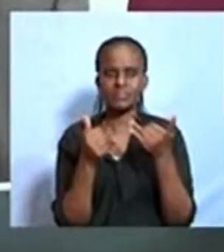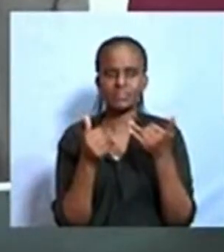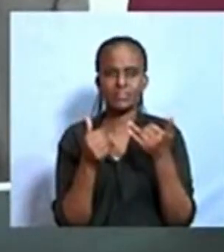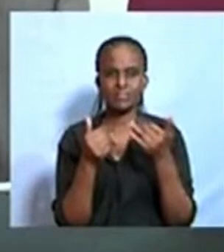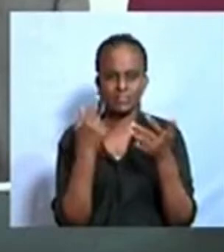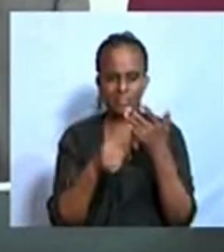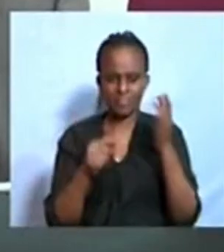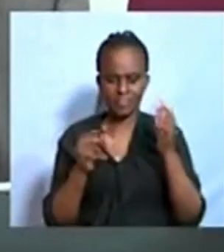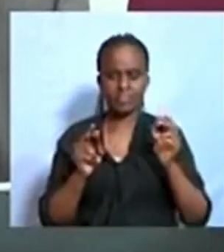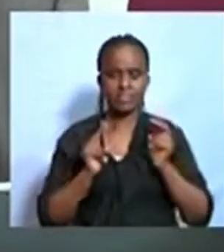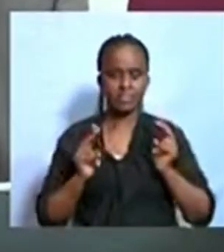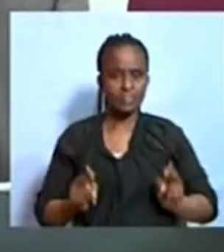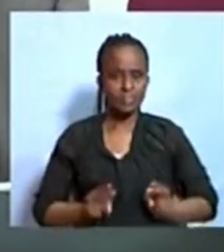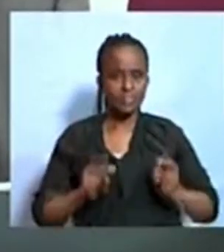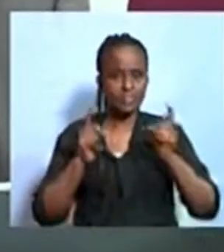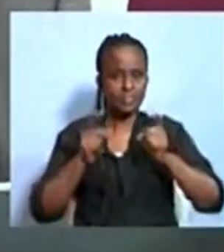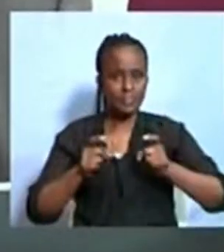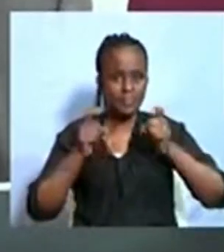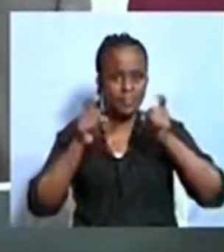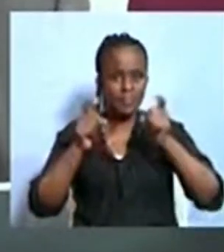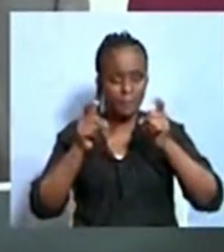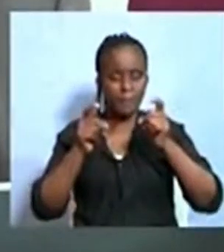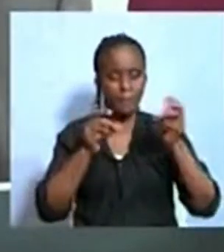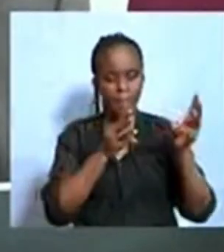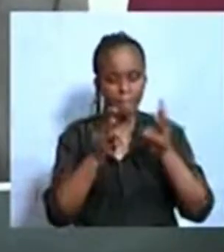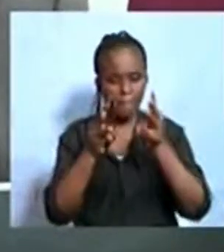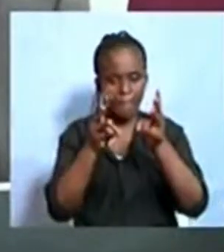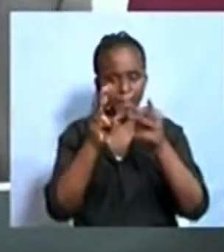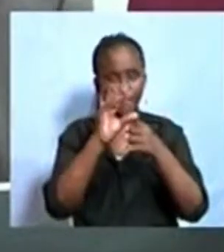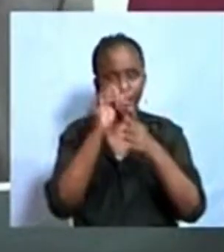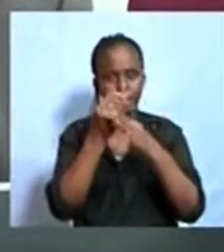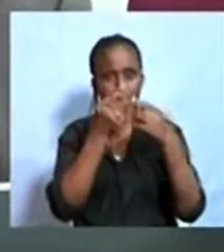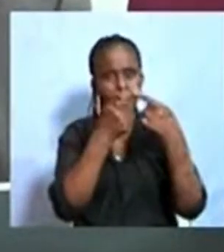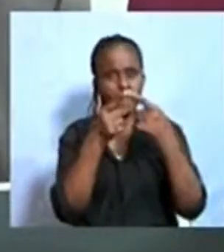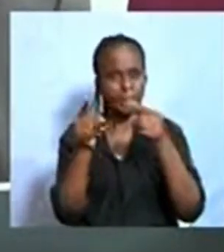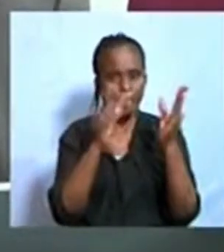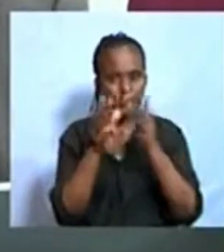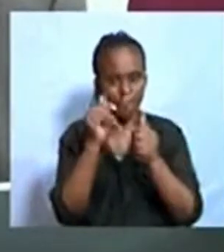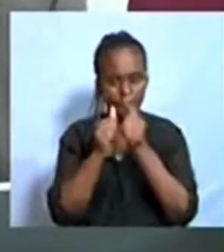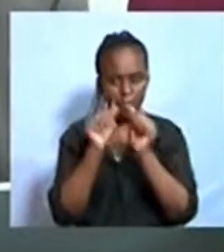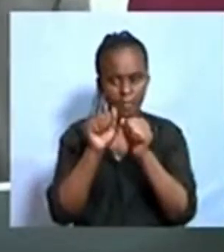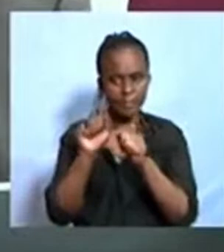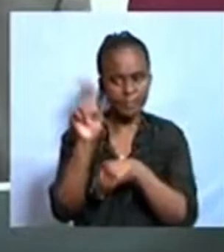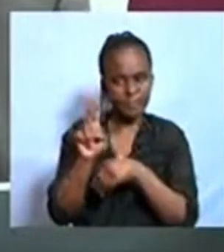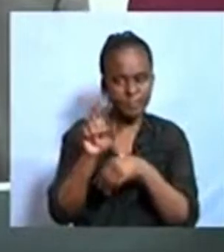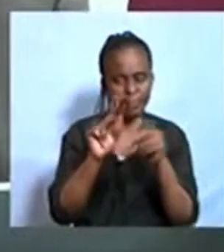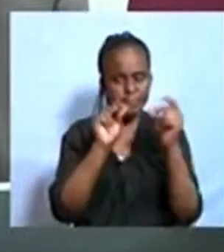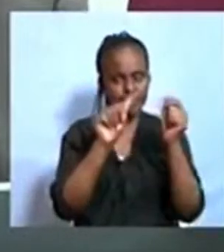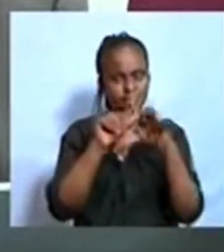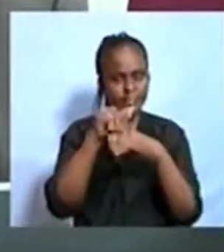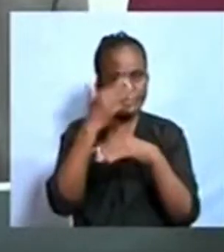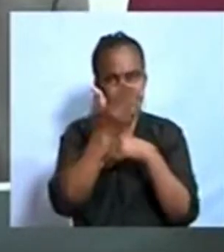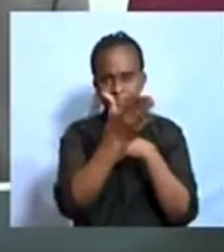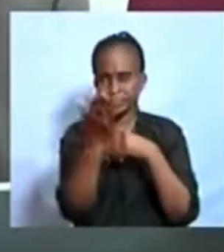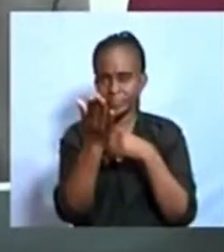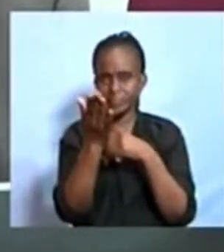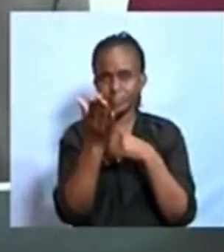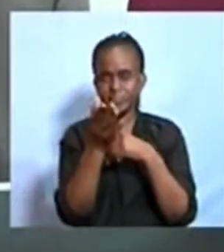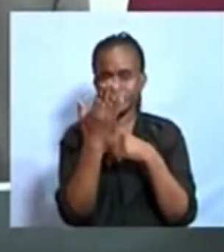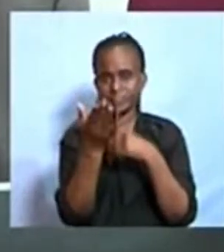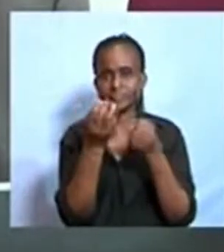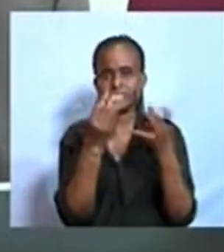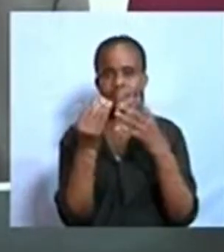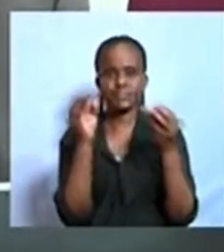health promotion mechanisms or tactics that could be used to reach out to many